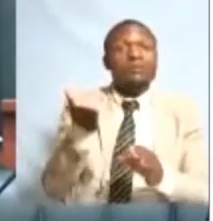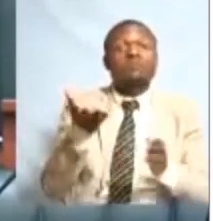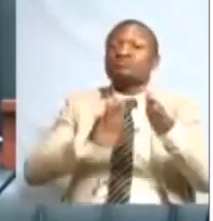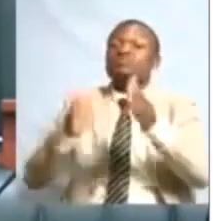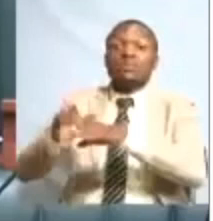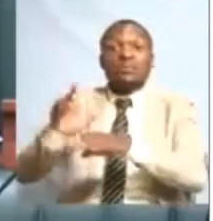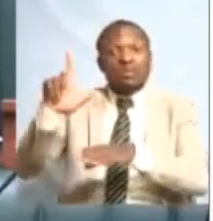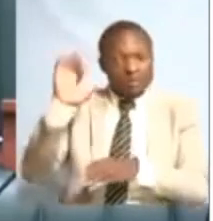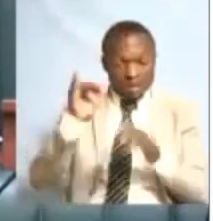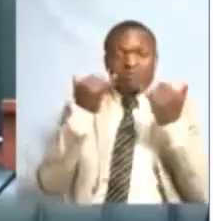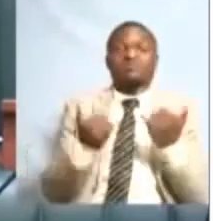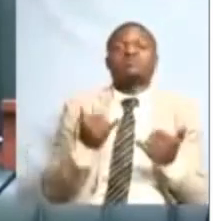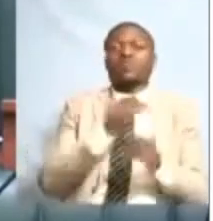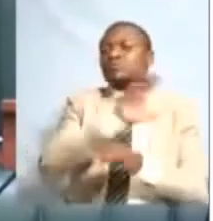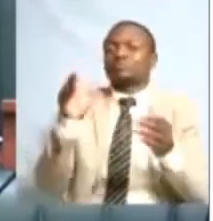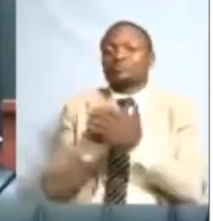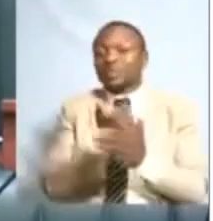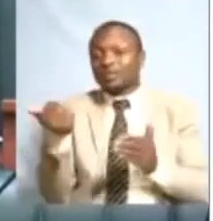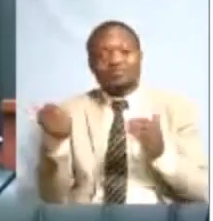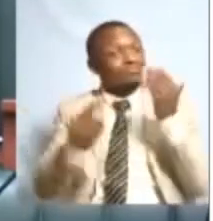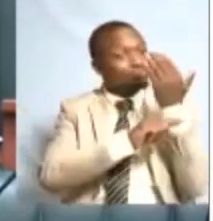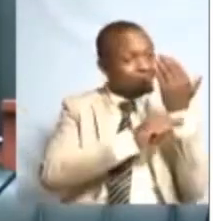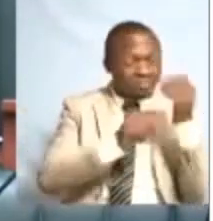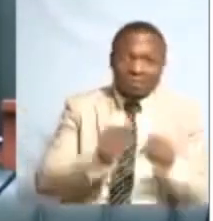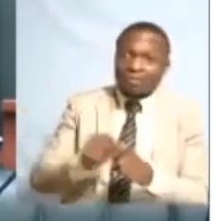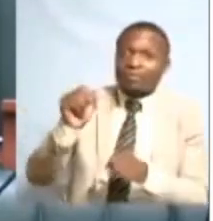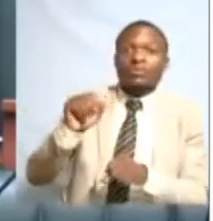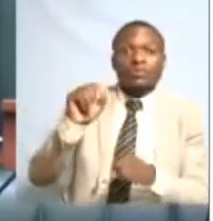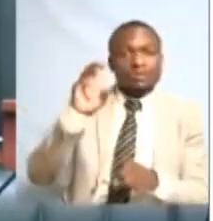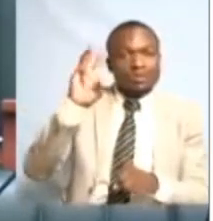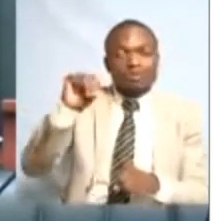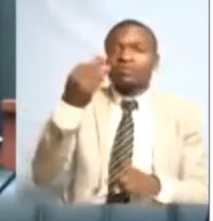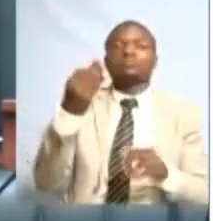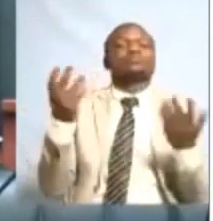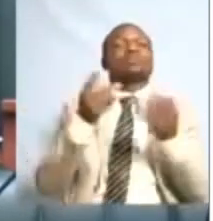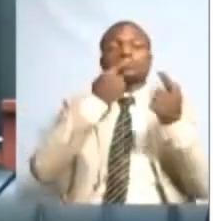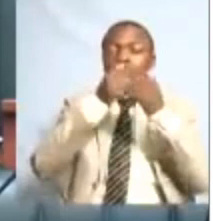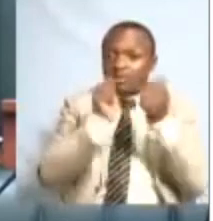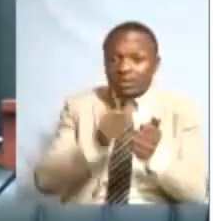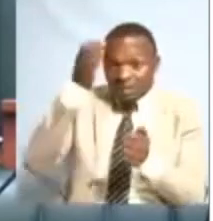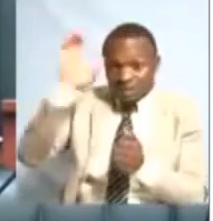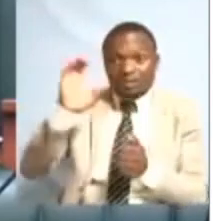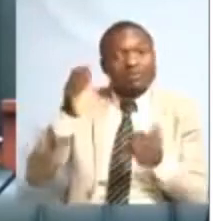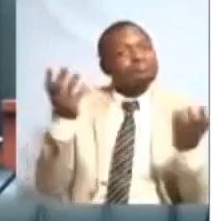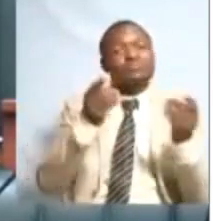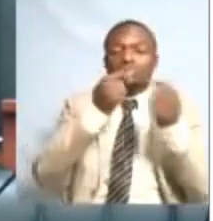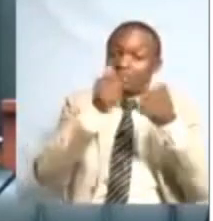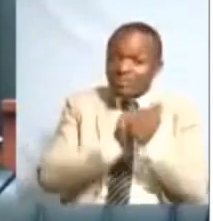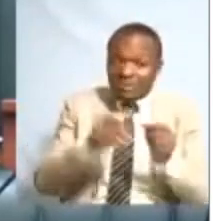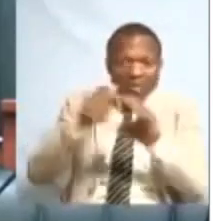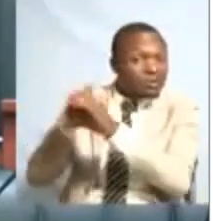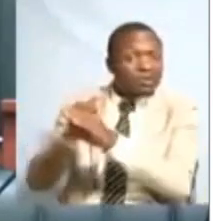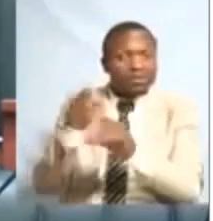to be Luansha, now it's every other town. Mufrila, there's nothing to talk about. Chingola, there's nothing to talk about,